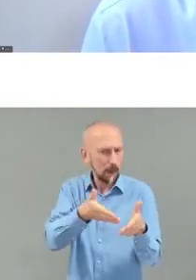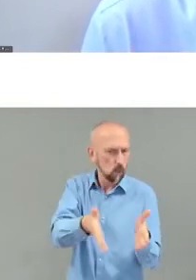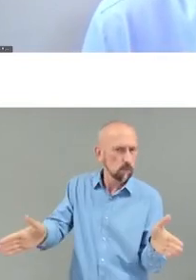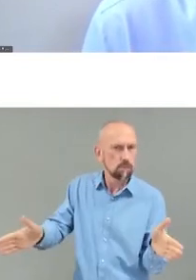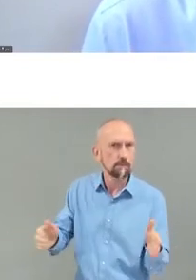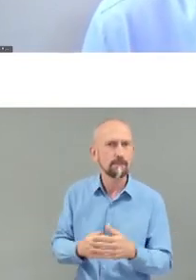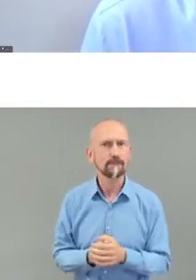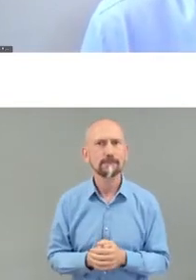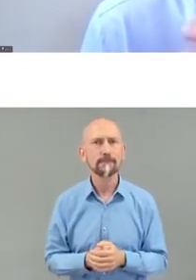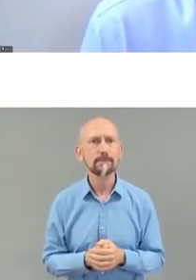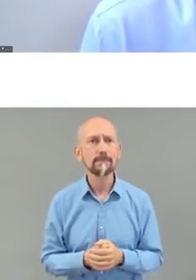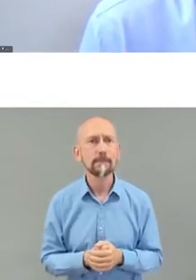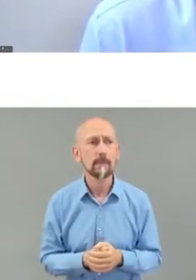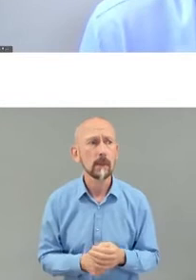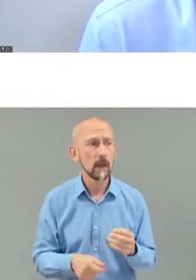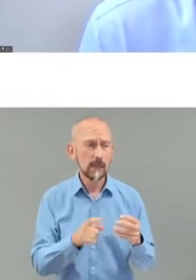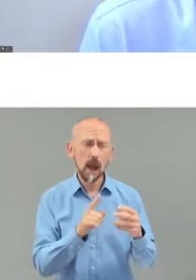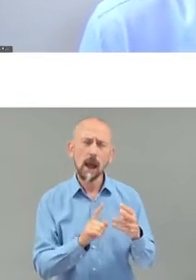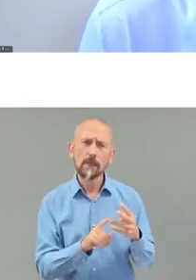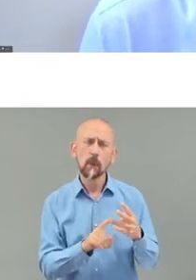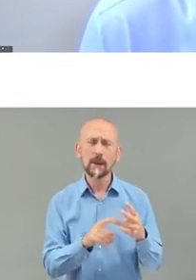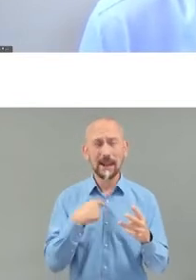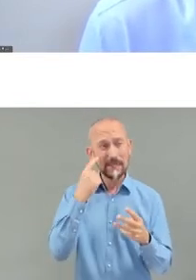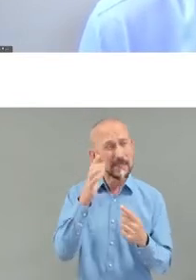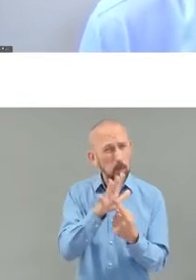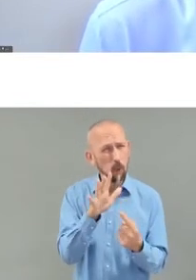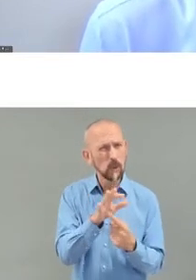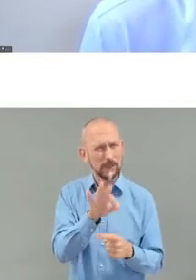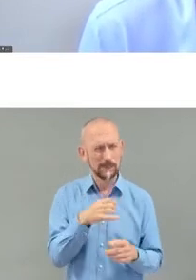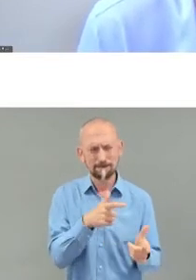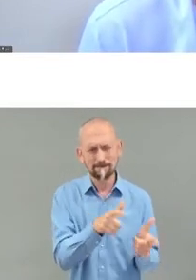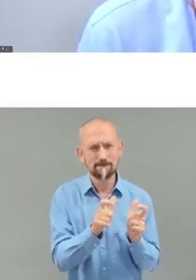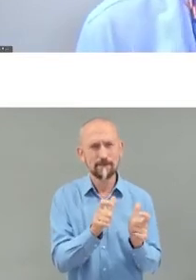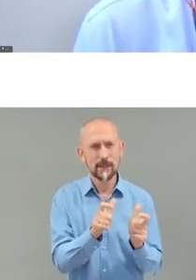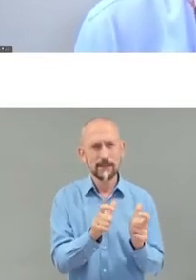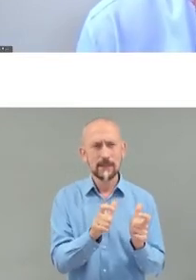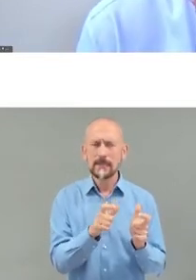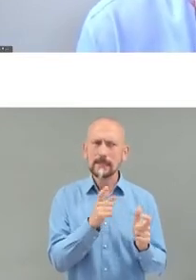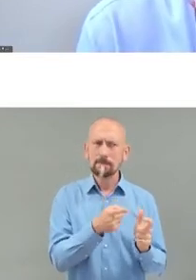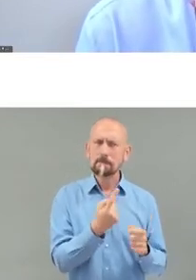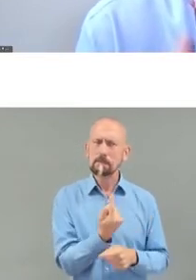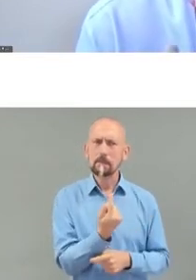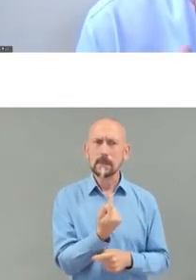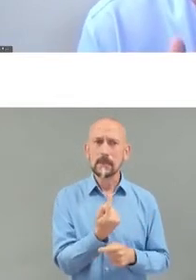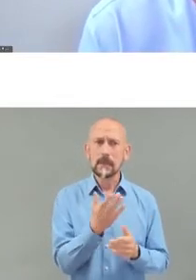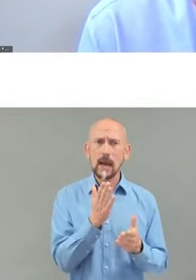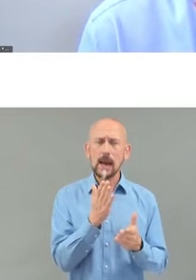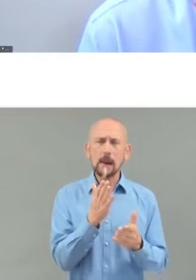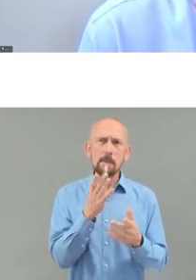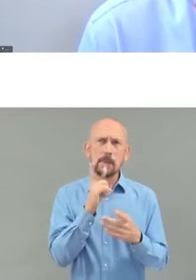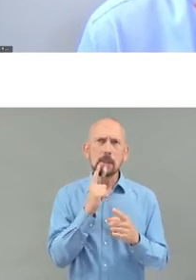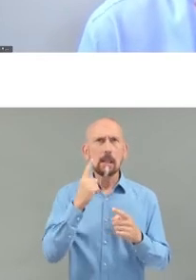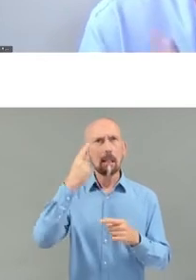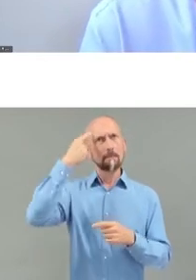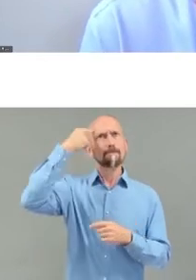I also picked up was this question, which I think is really important one, about is it that actually there's a received